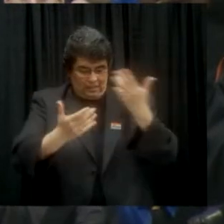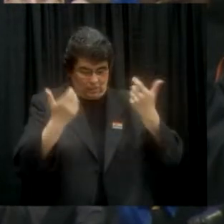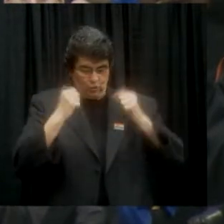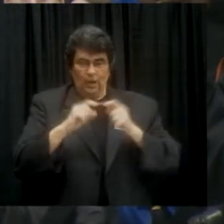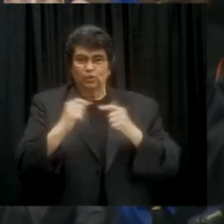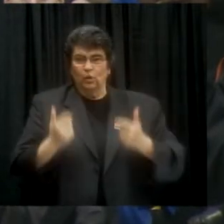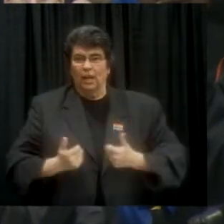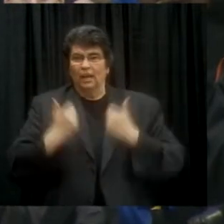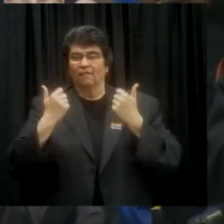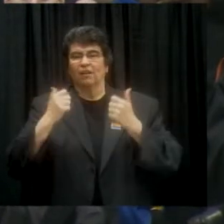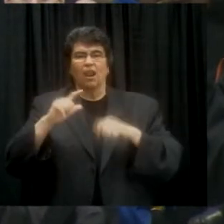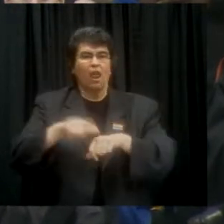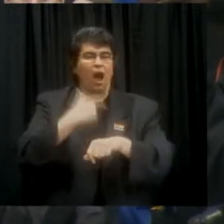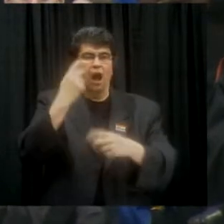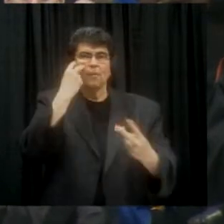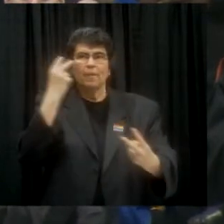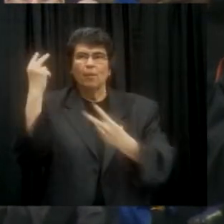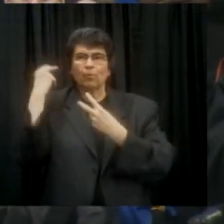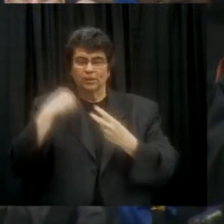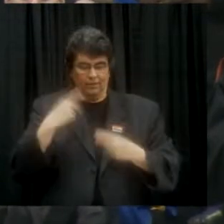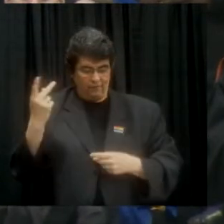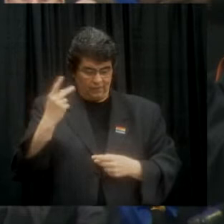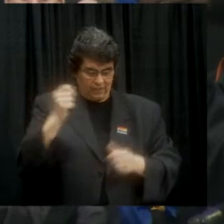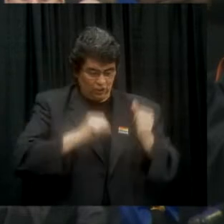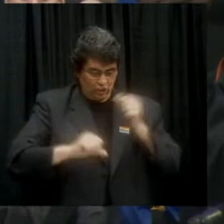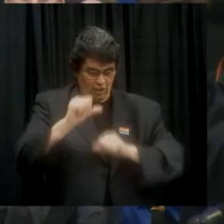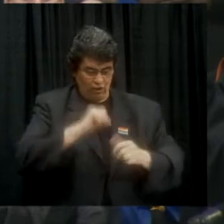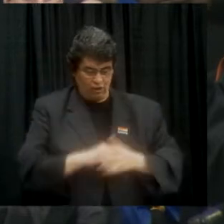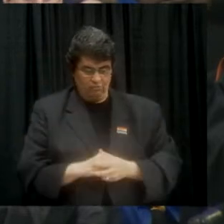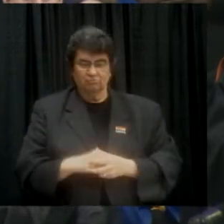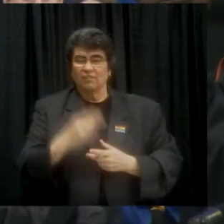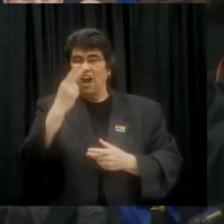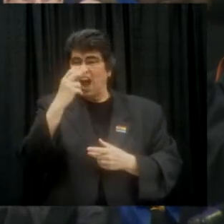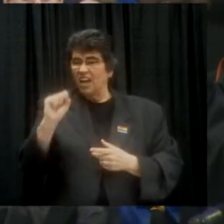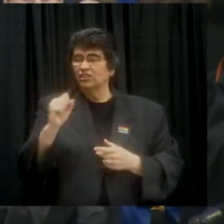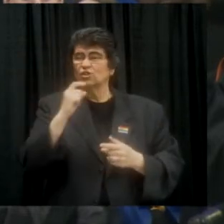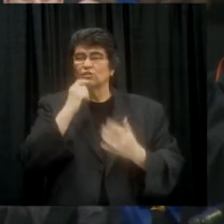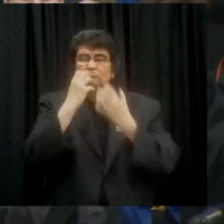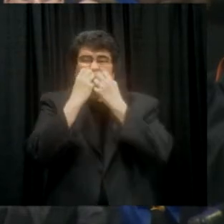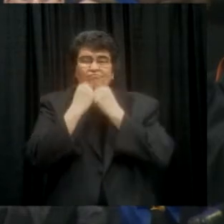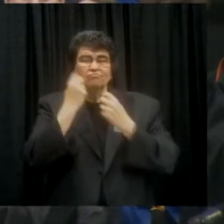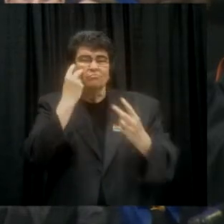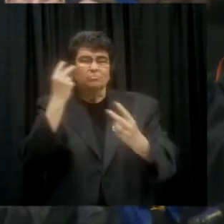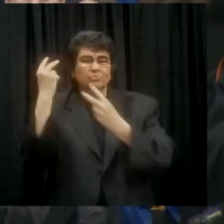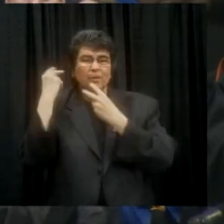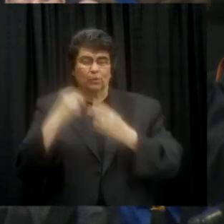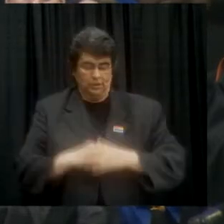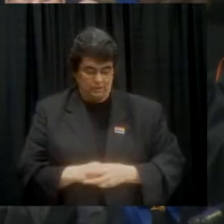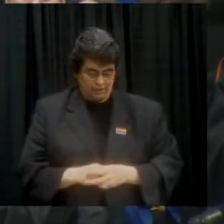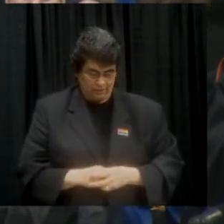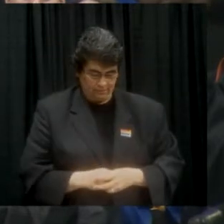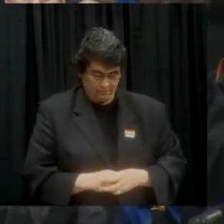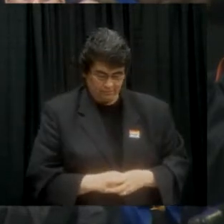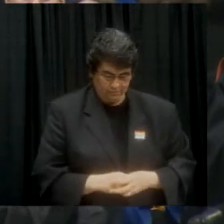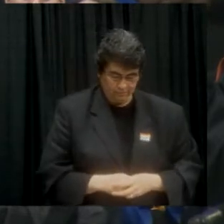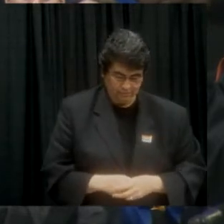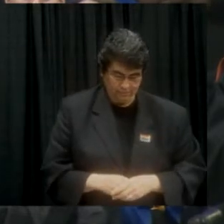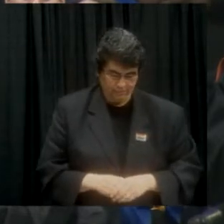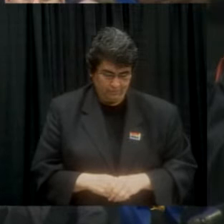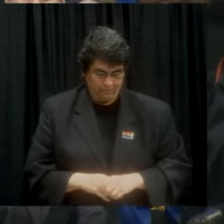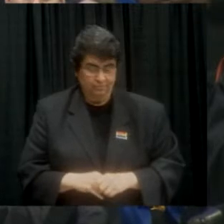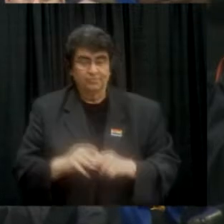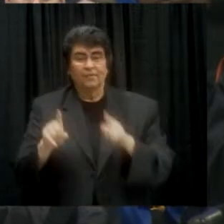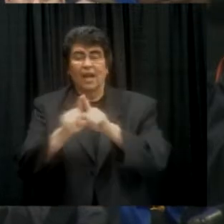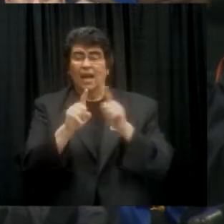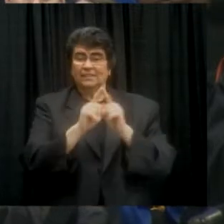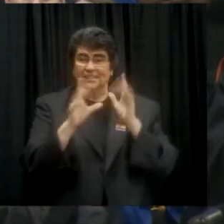to live in all the memories that we've made with each other, all the irreplaceable friendships that we had, and all the feelings you felt. And